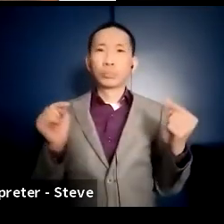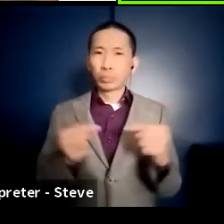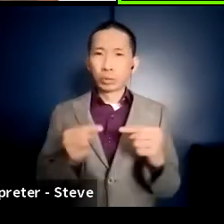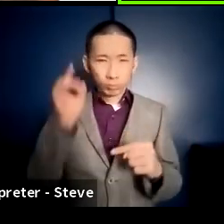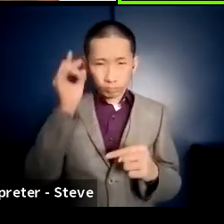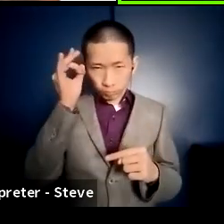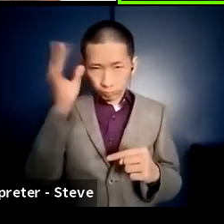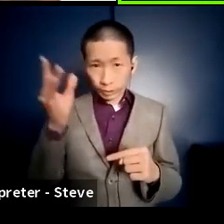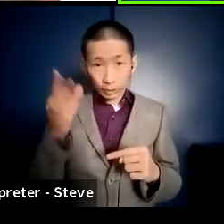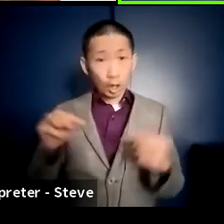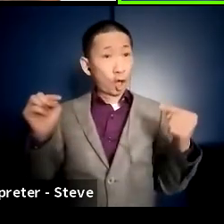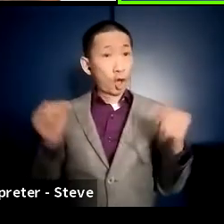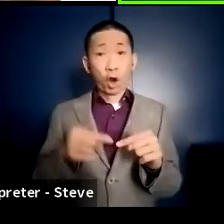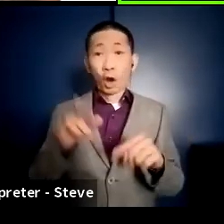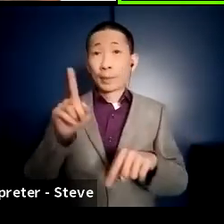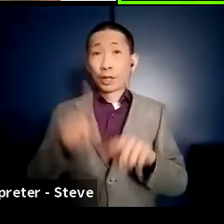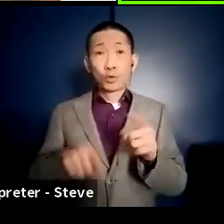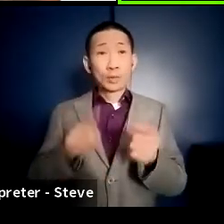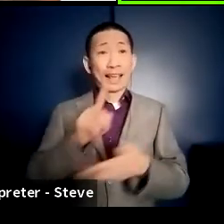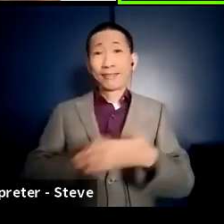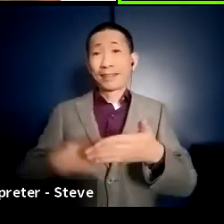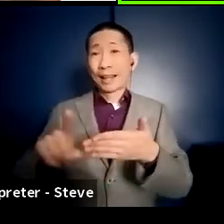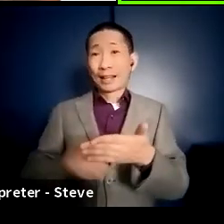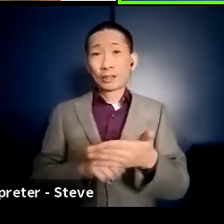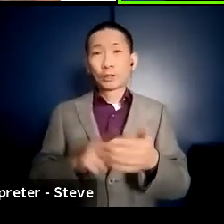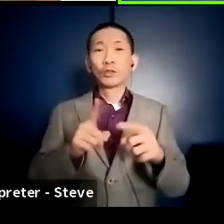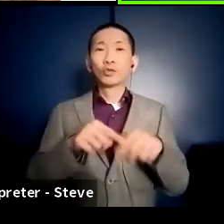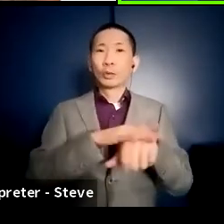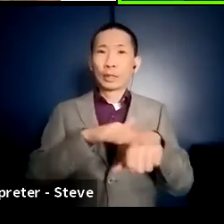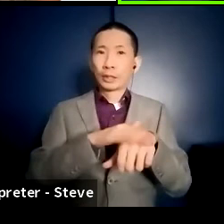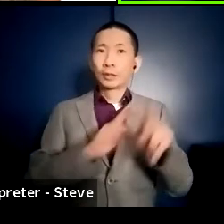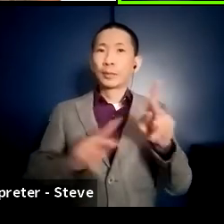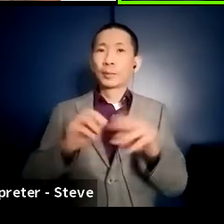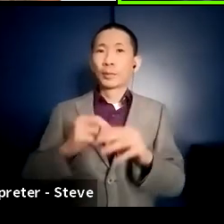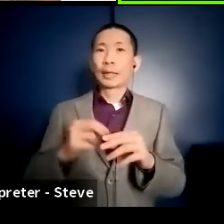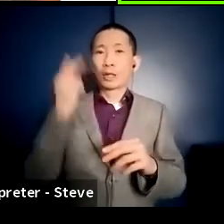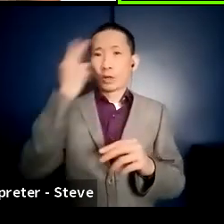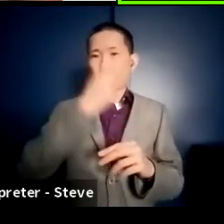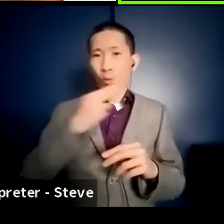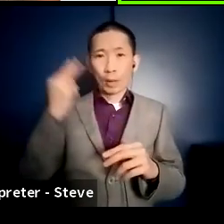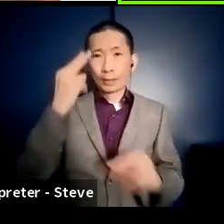harm that cannot be undone, to the indigenous people of Hawaii.